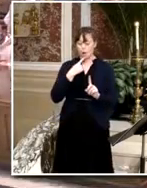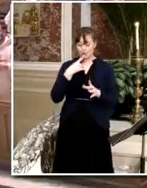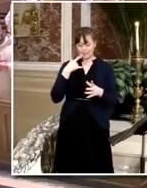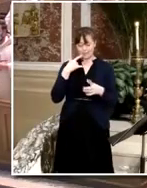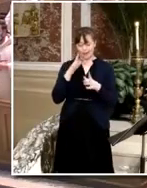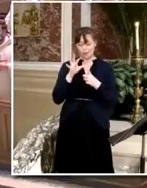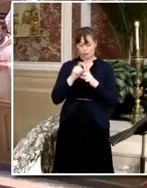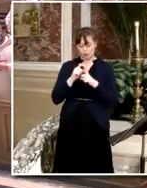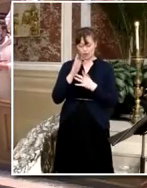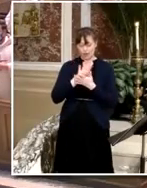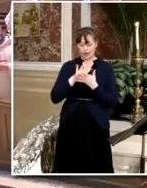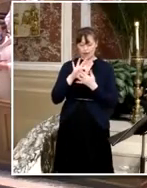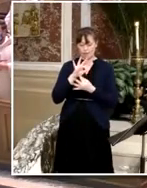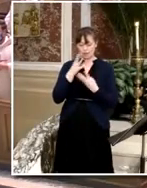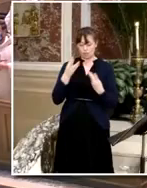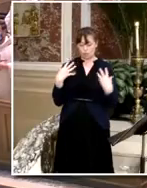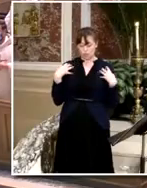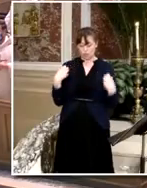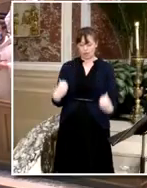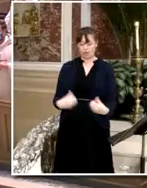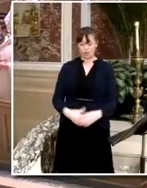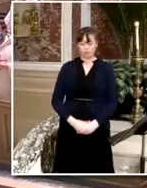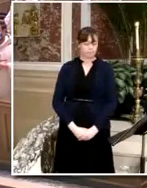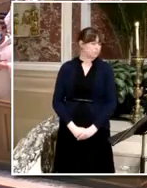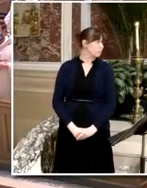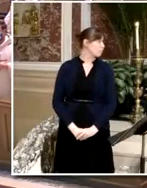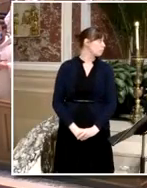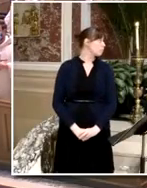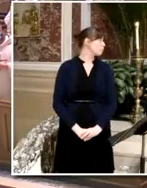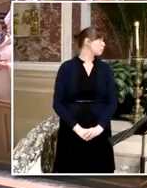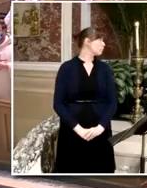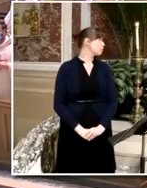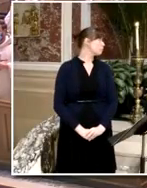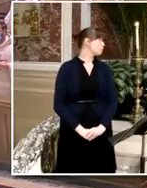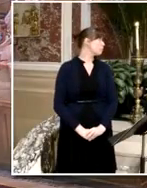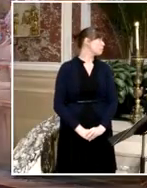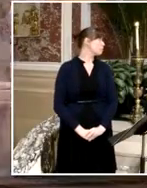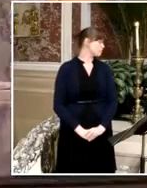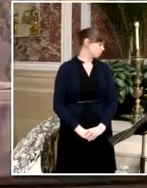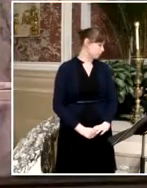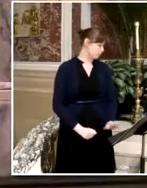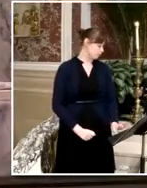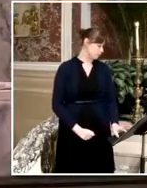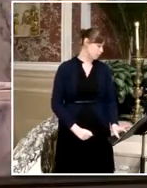only say the word and my soul shall be healed.